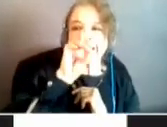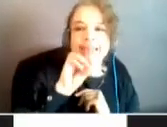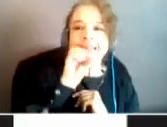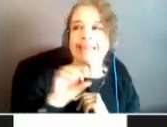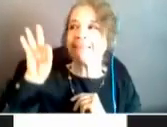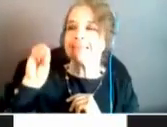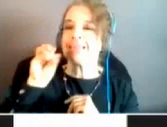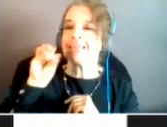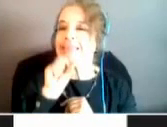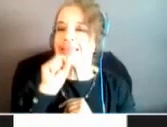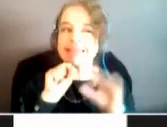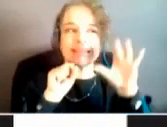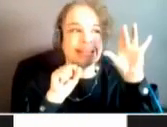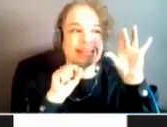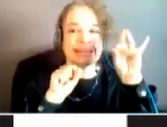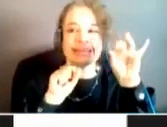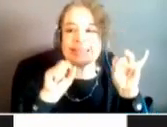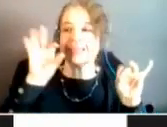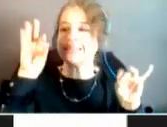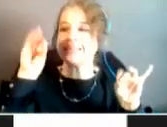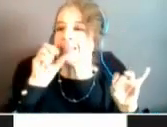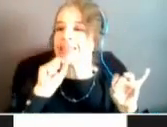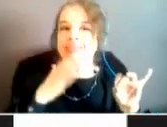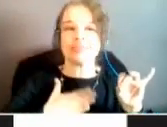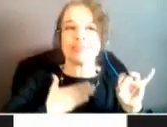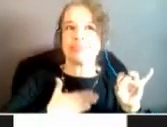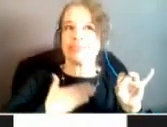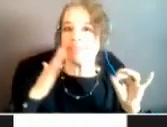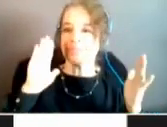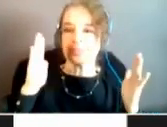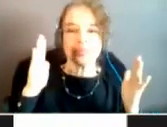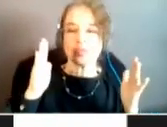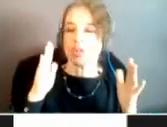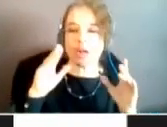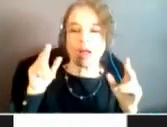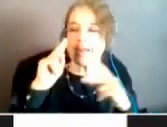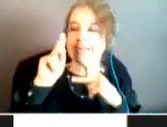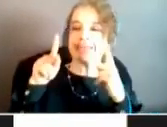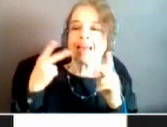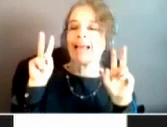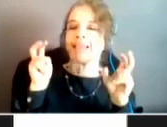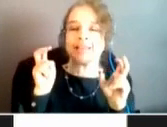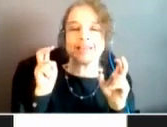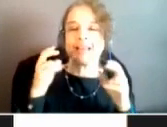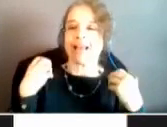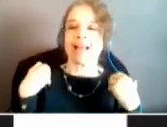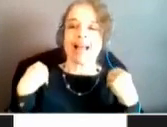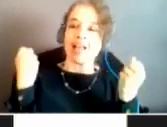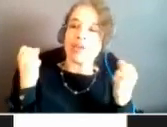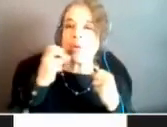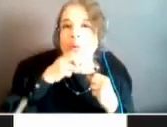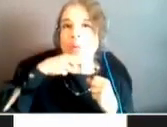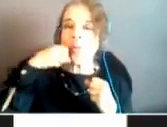90s, you know, are the, you know, the prototype of, you know, healthy older